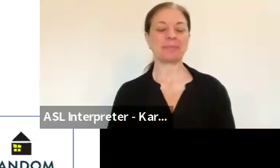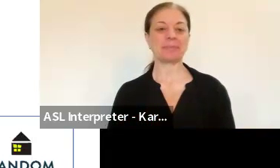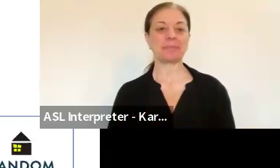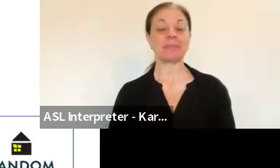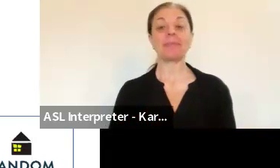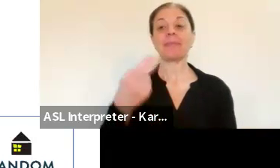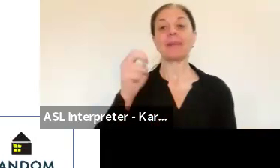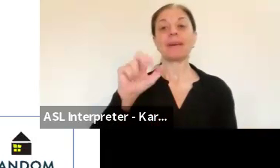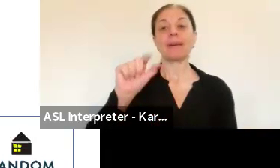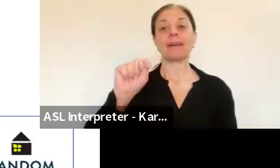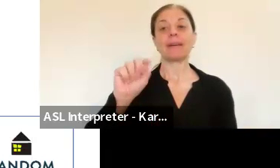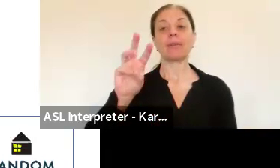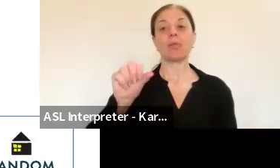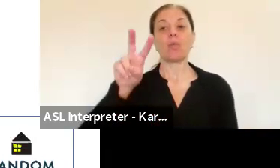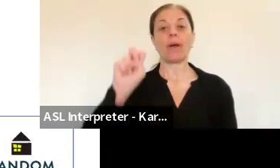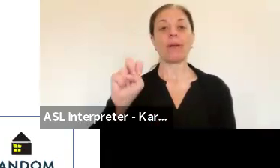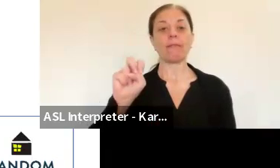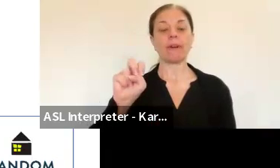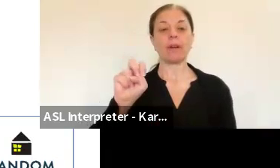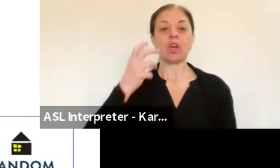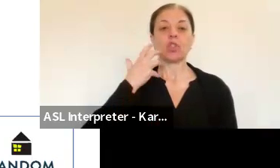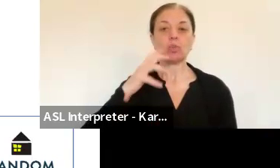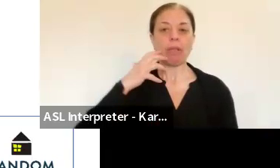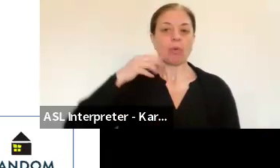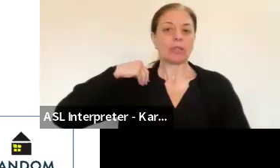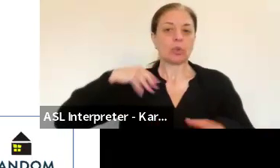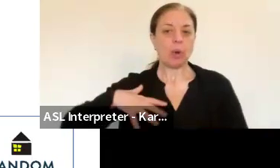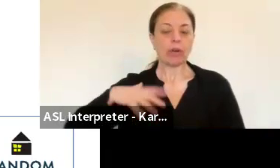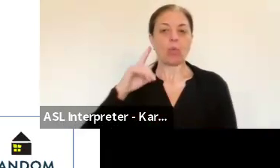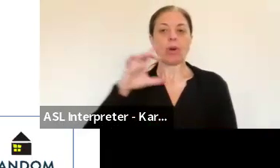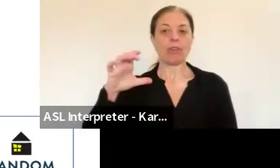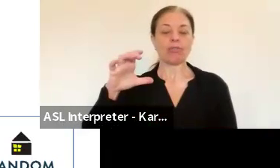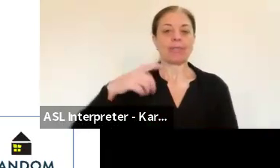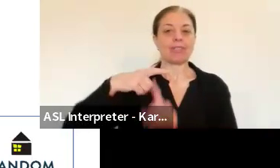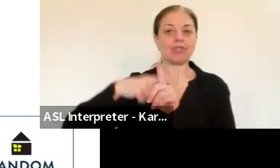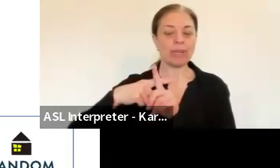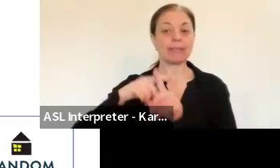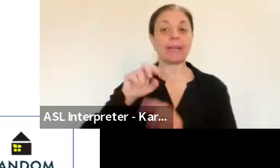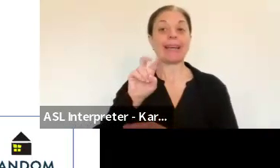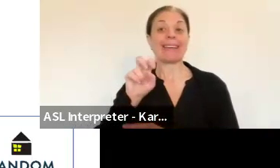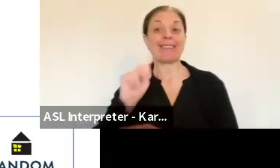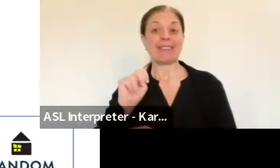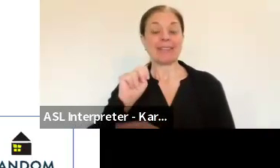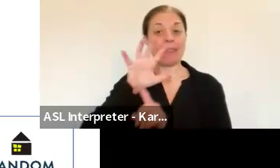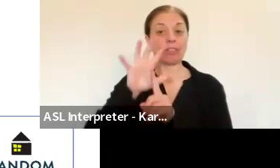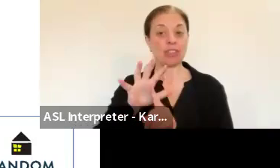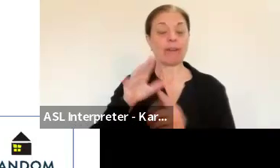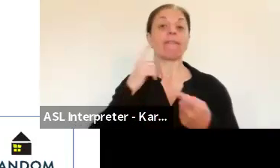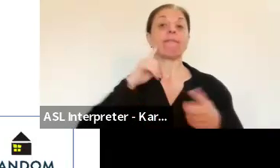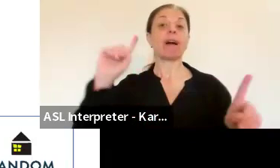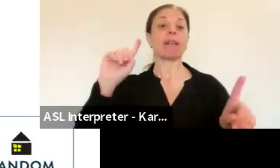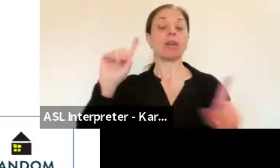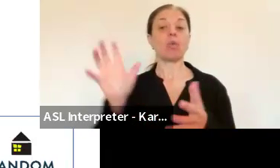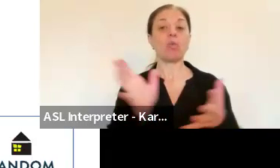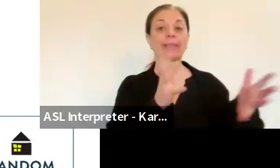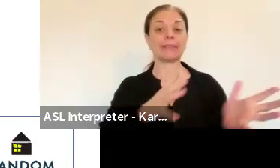Heat wave. Sweltering, sweating. It's 100 degrees, even in the shade. Finally, a wind